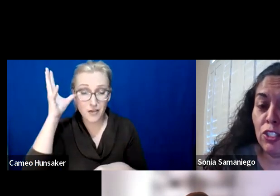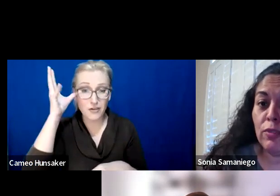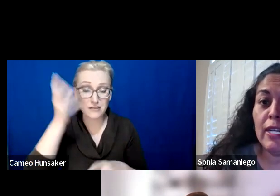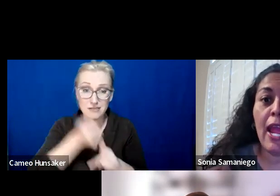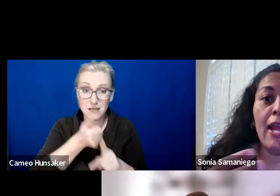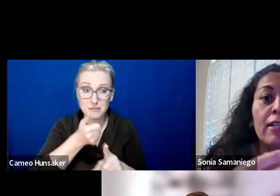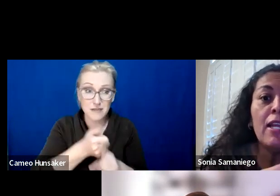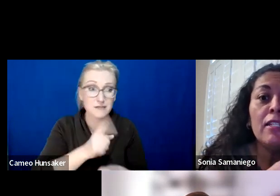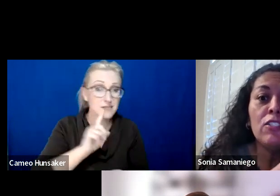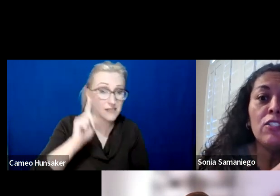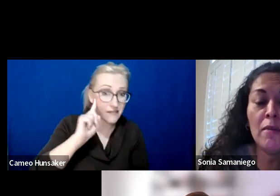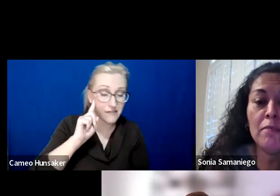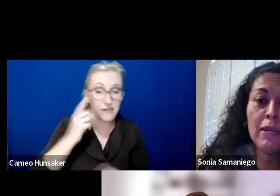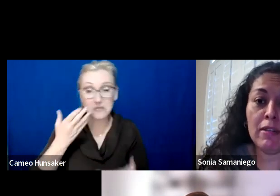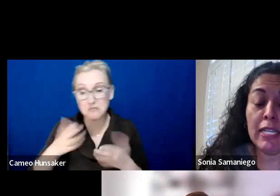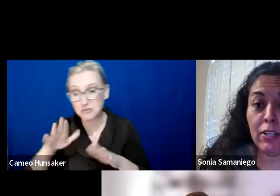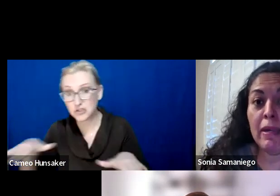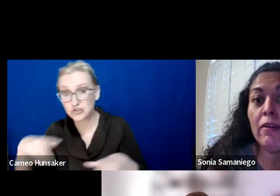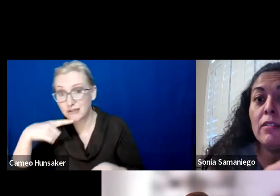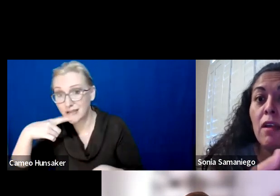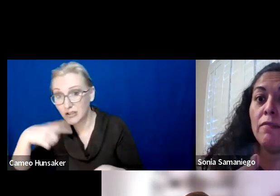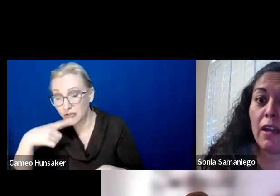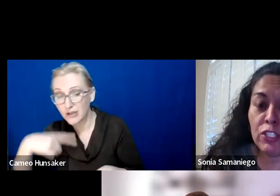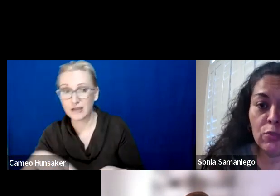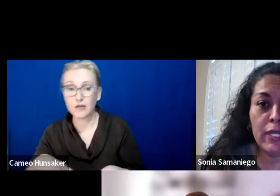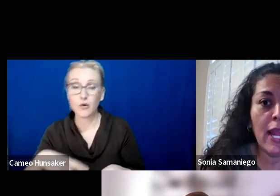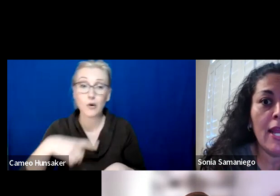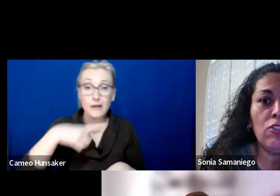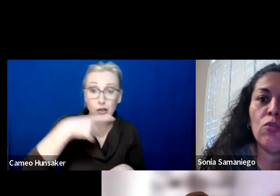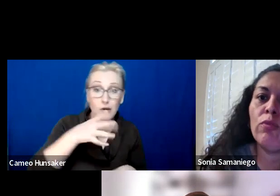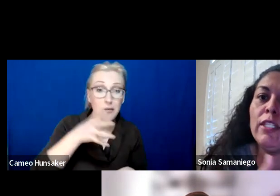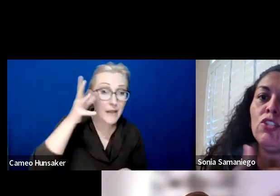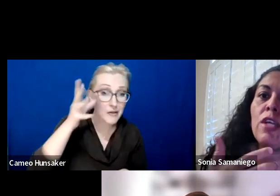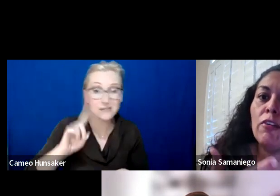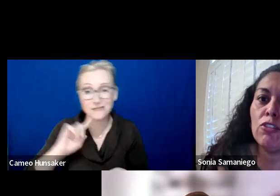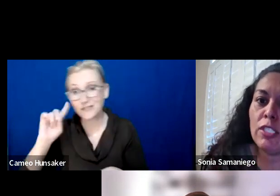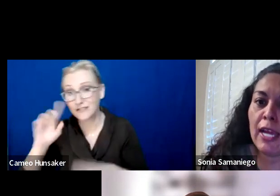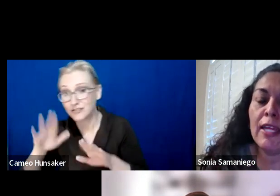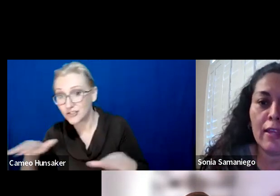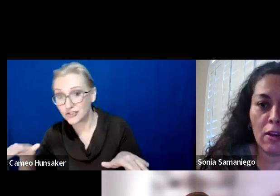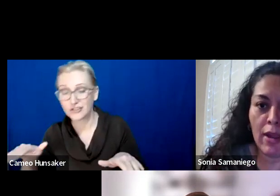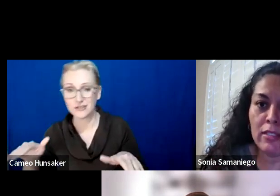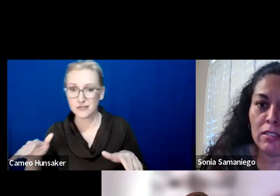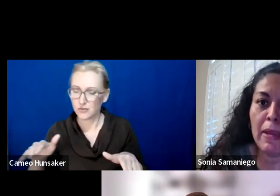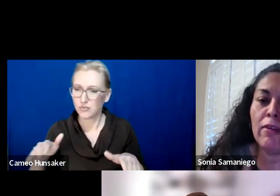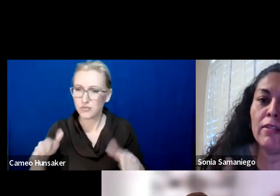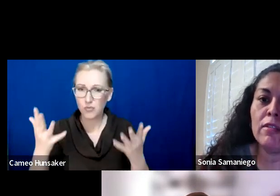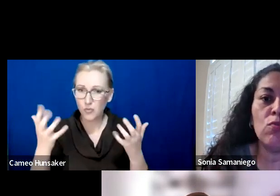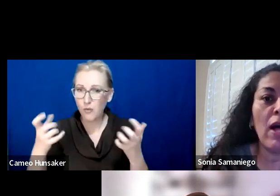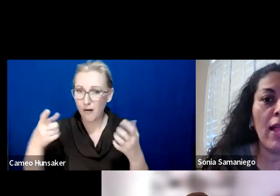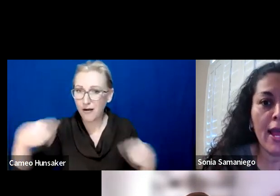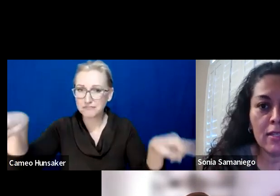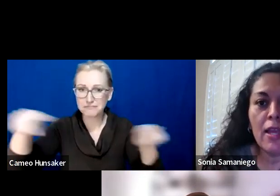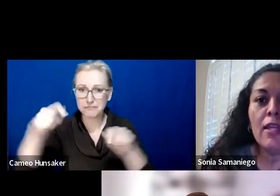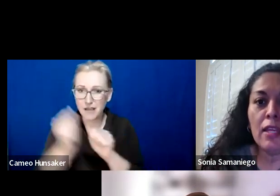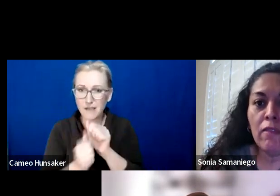of hearing children and hearing parents of deaf children. And so really just understanding their rights as